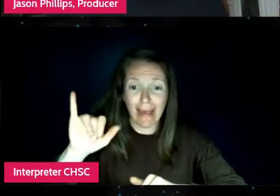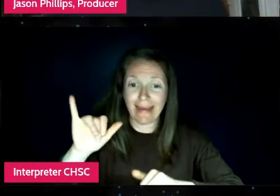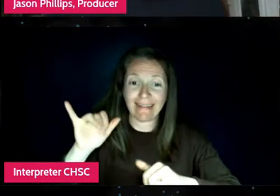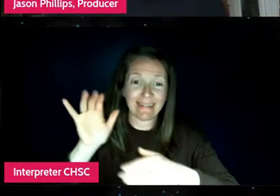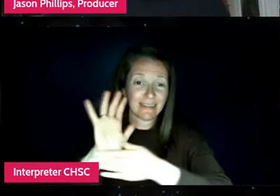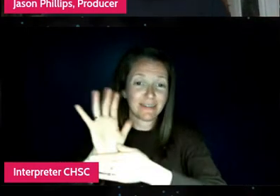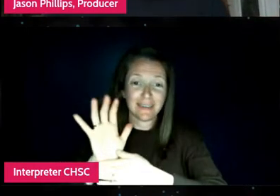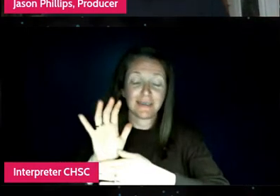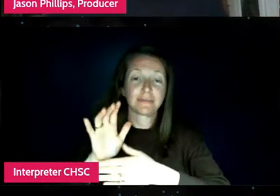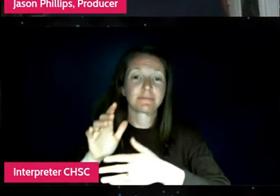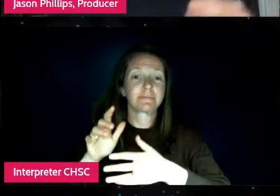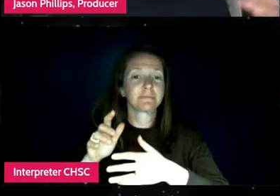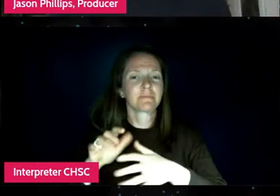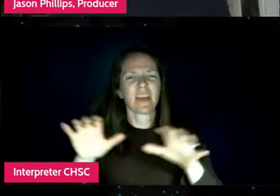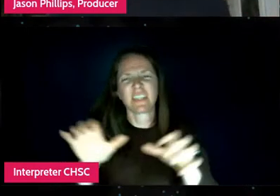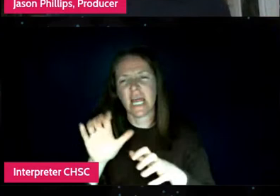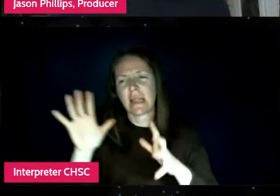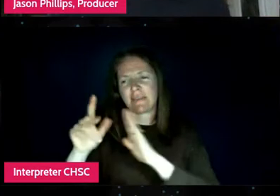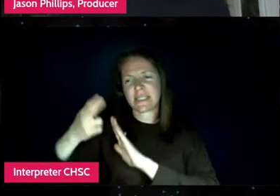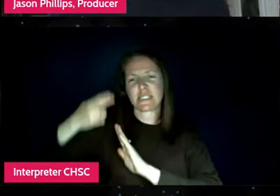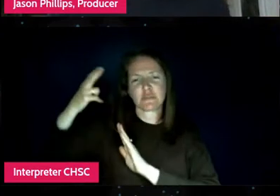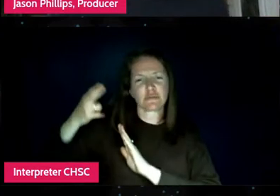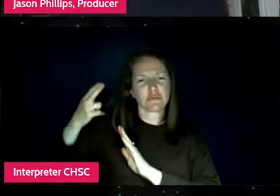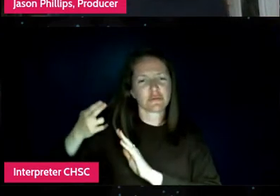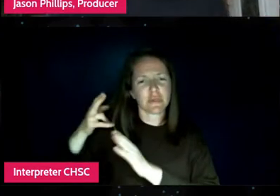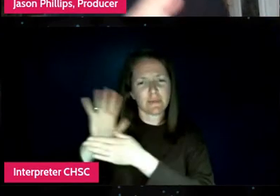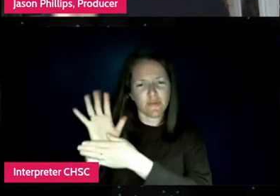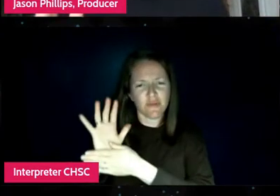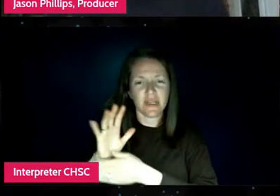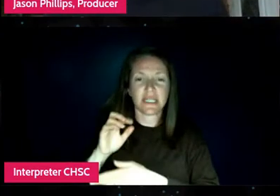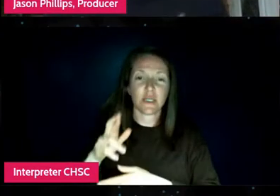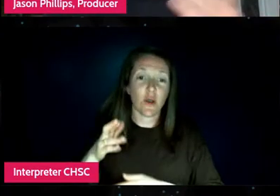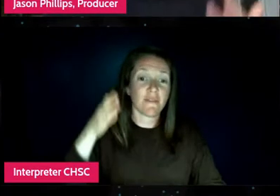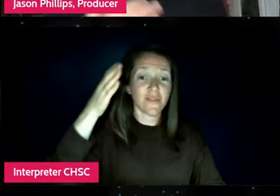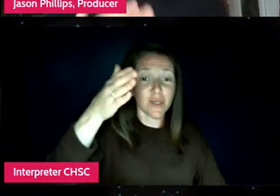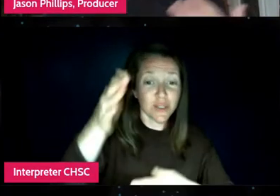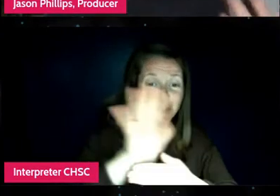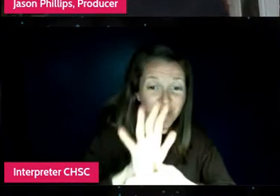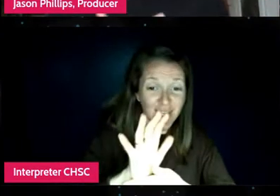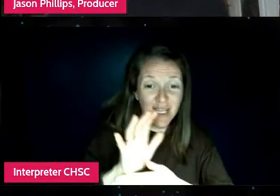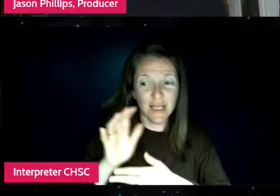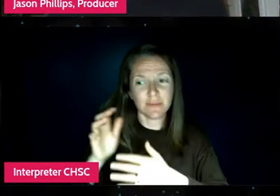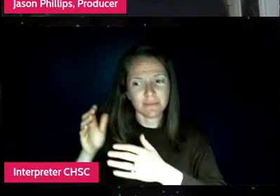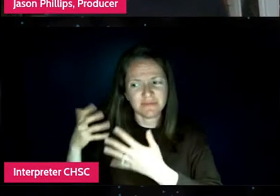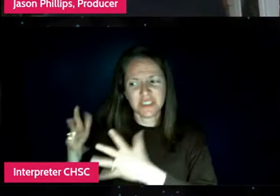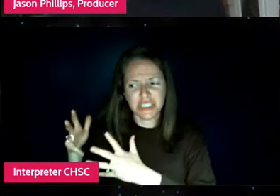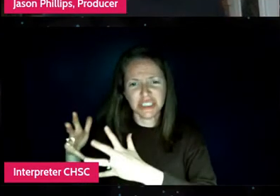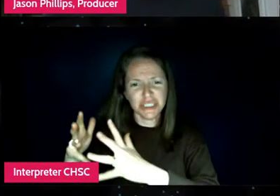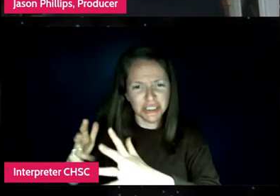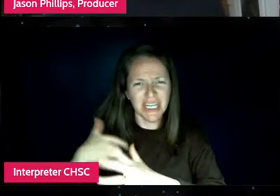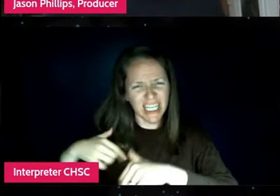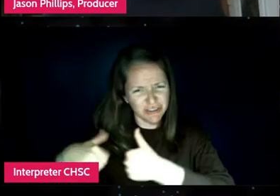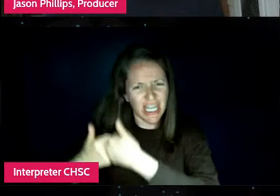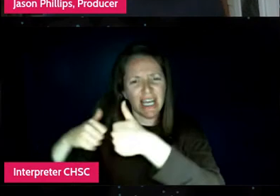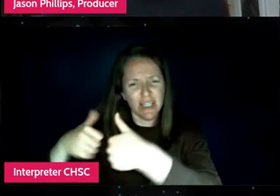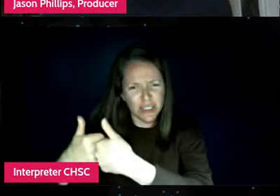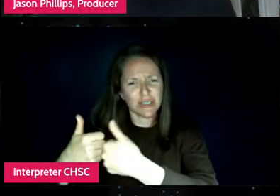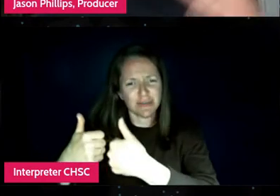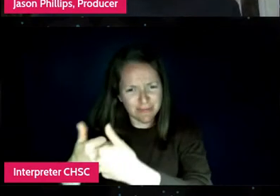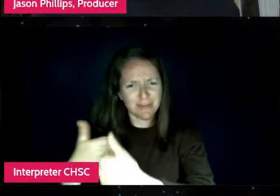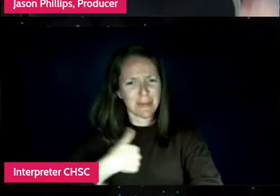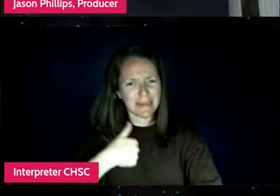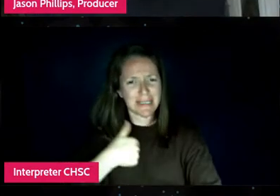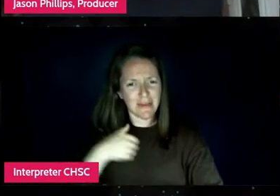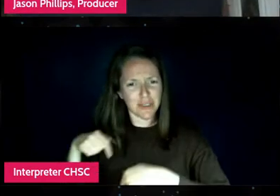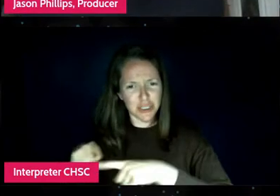I've done a lot of period pieces or, you know, future films, and I had kind of challenged myself all throughout my career at USC. So this was a